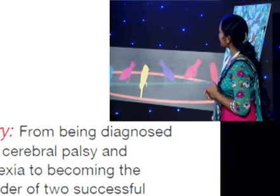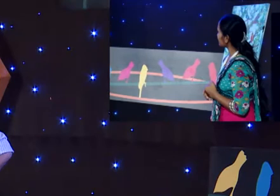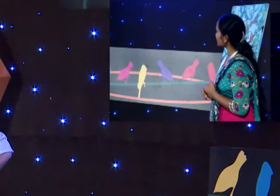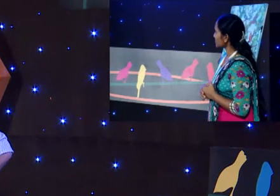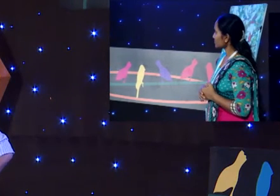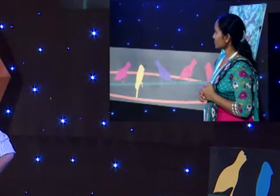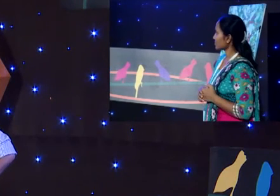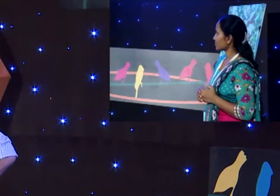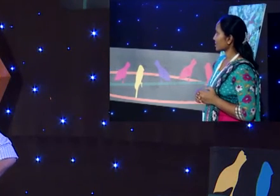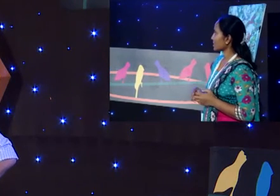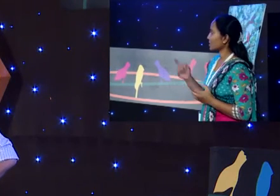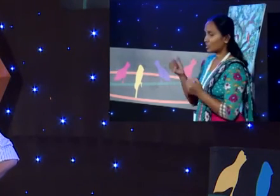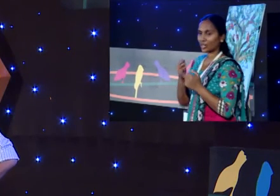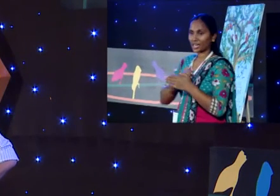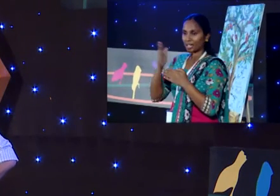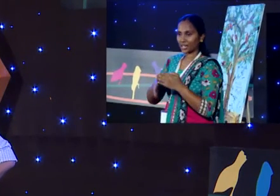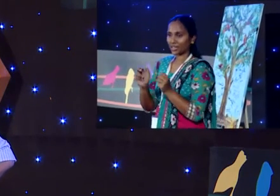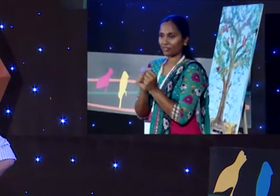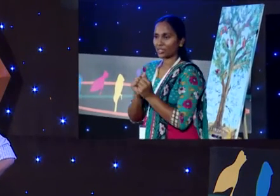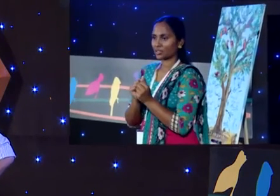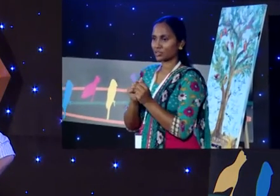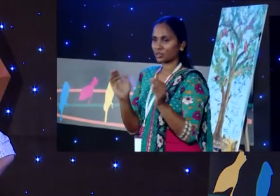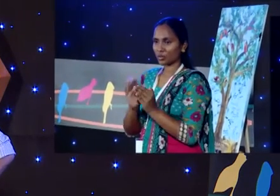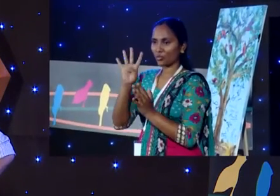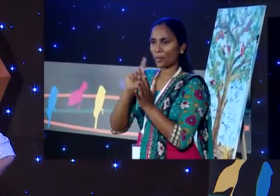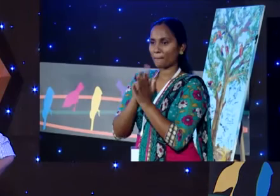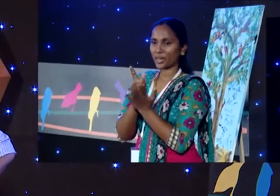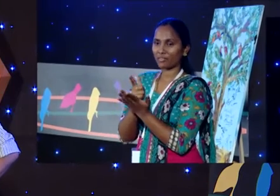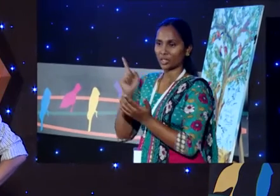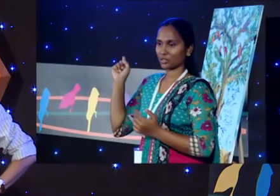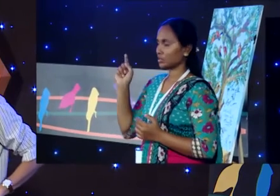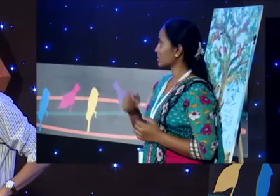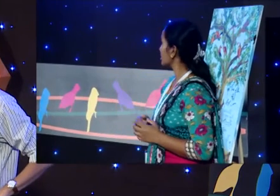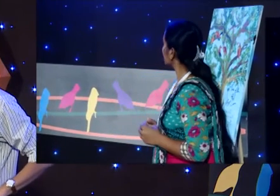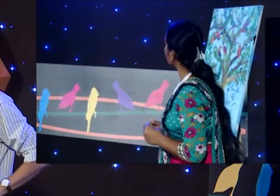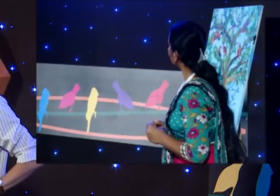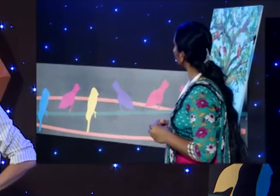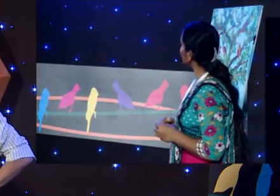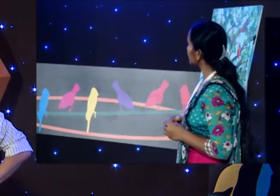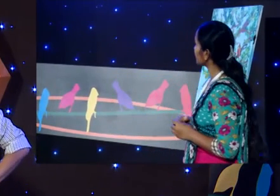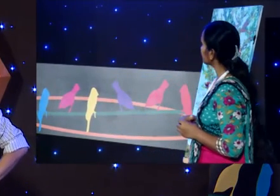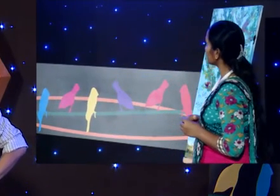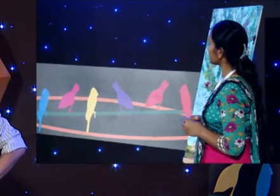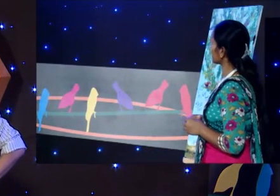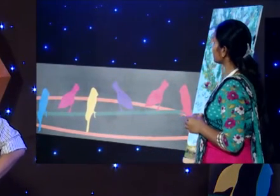So I would like to just end on this with a small 4-minute visual. Could I have that?